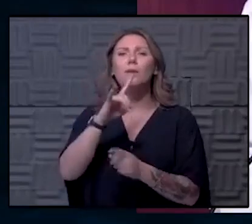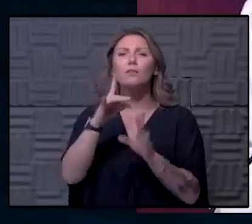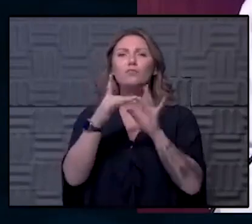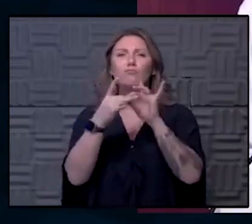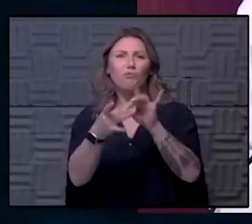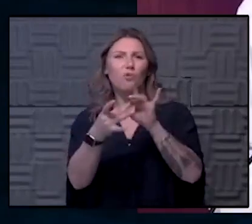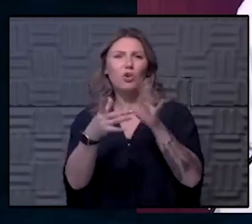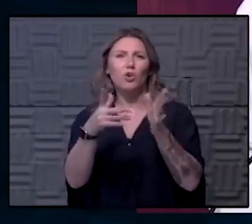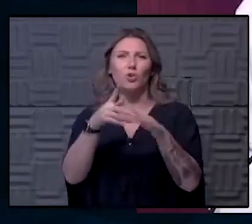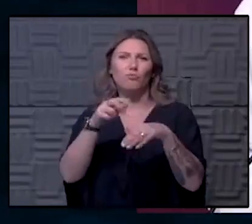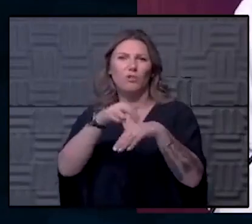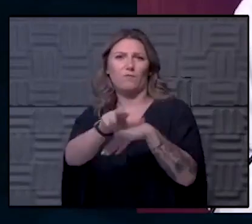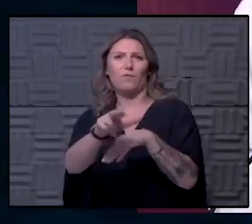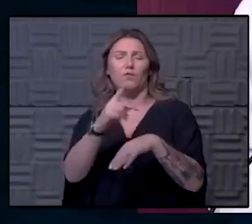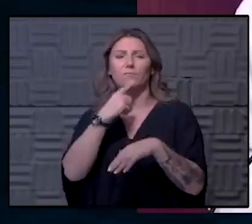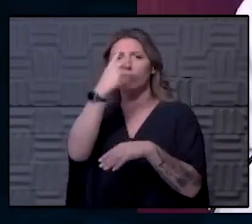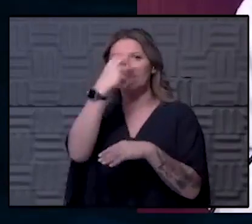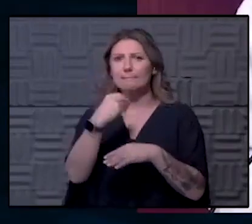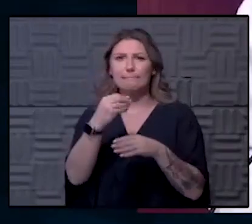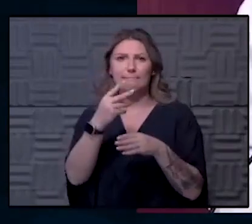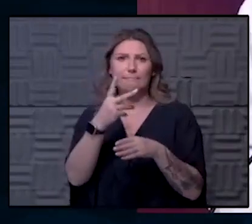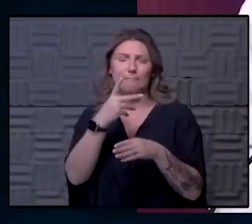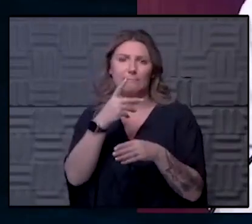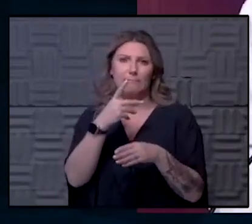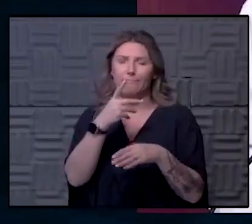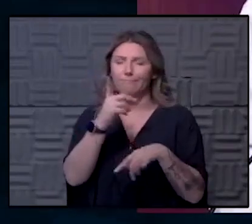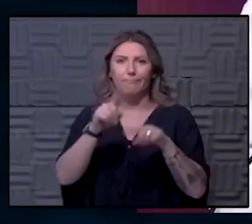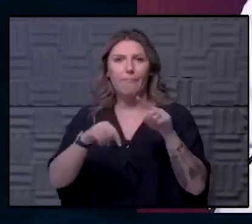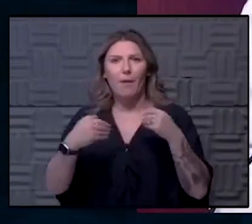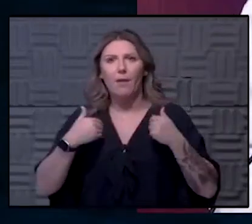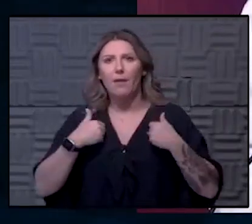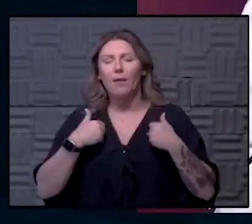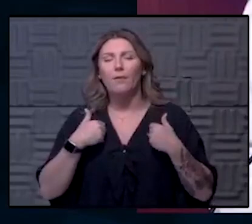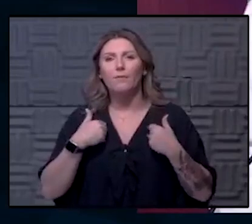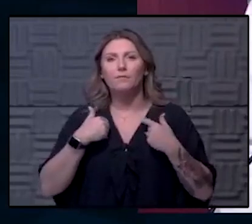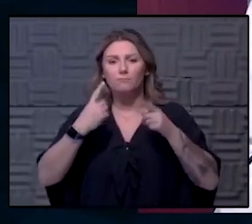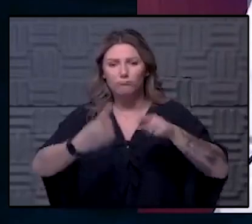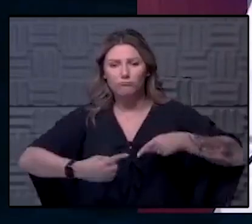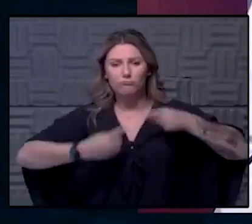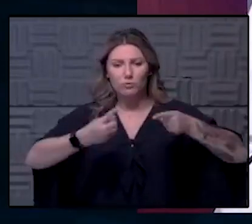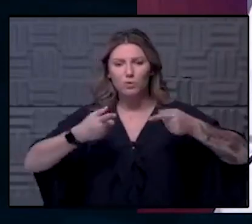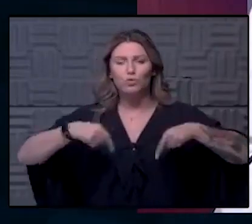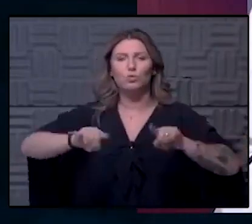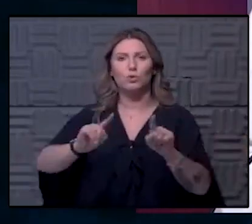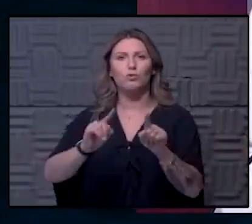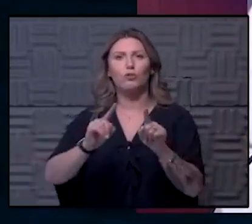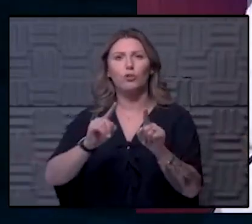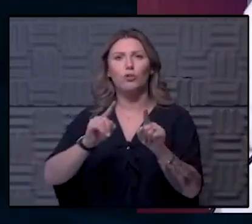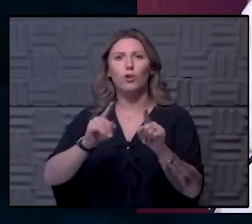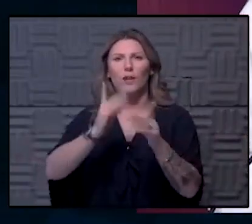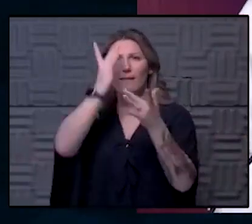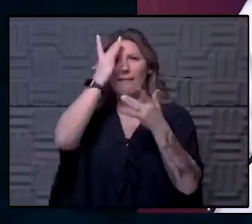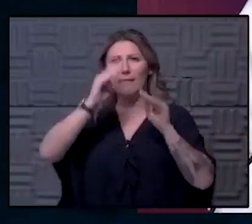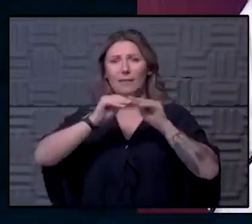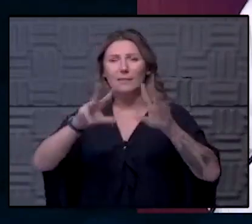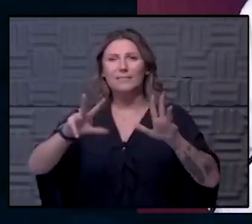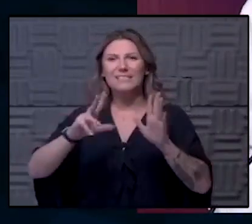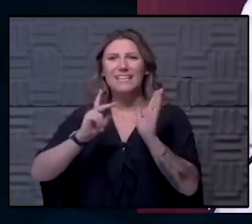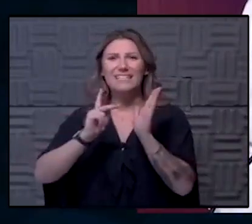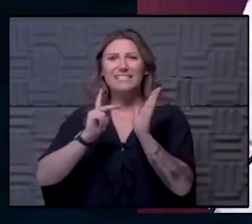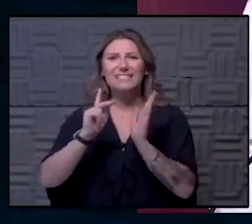did refer to sleep loss during this time during the pandemic as a second